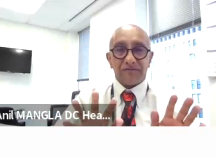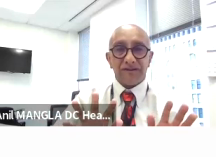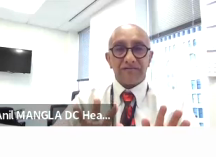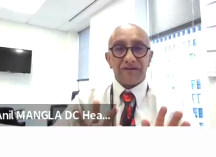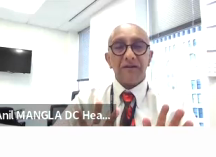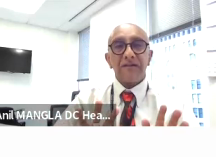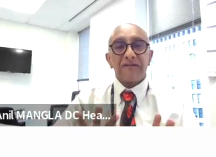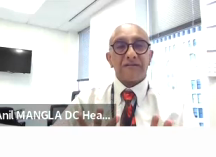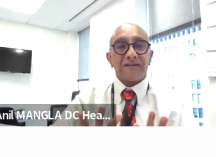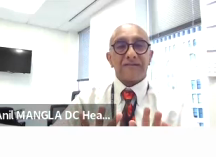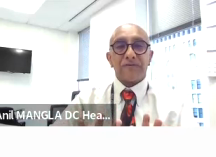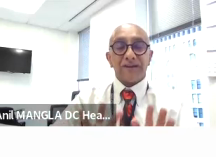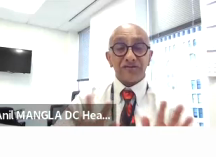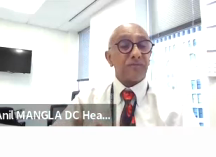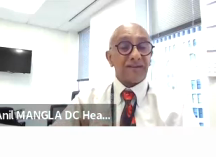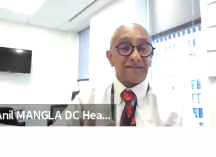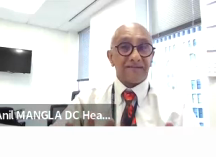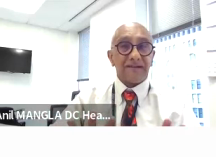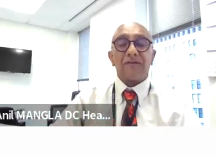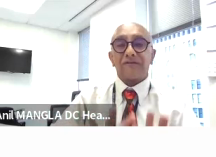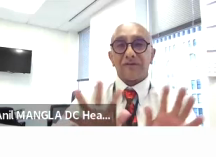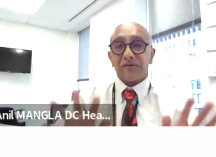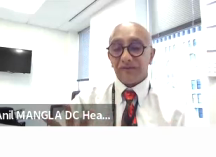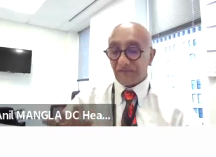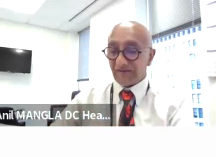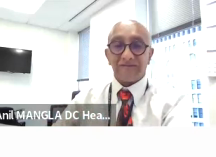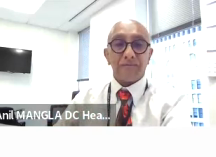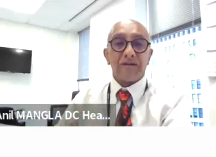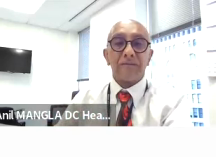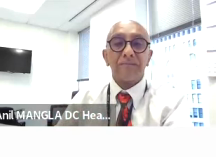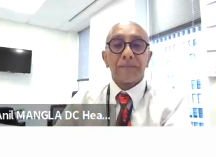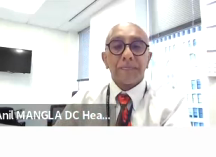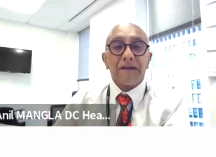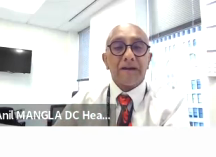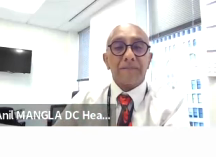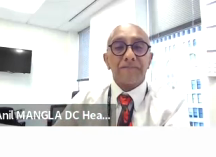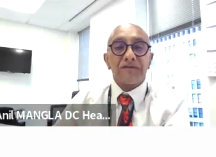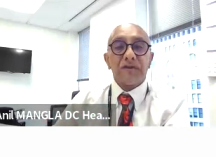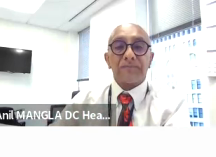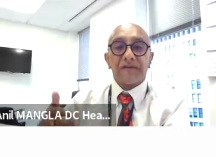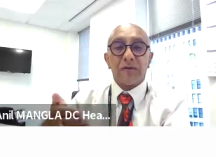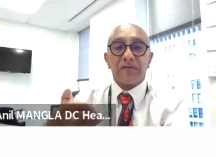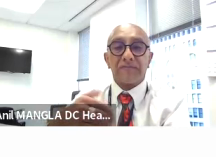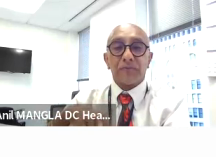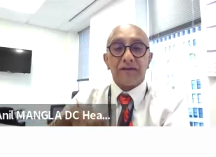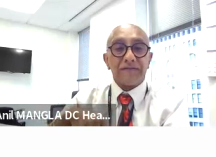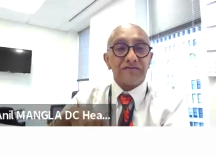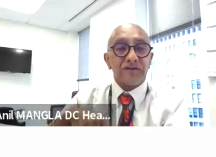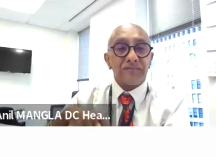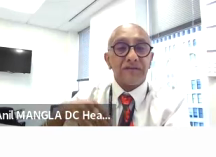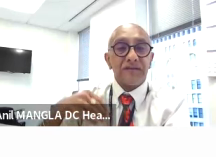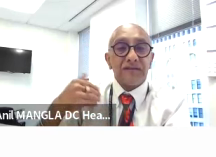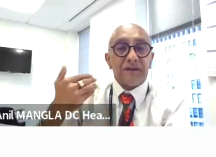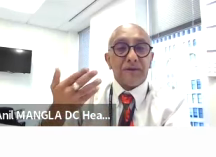of respiratory. So these prevention methods are also going to be very similar. To help slow the spread of